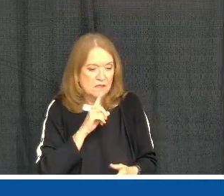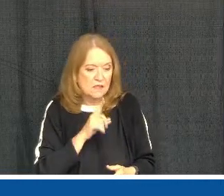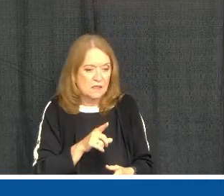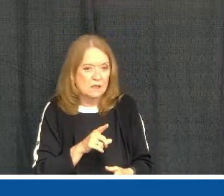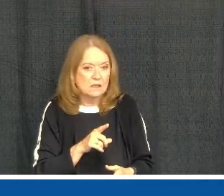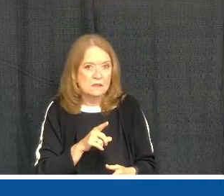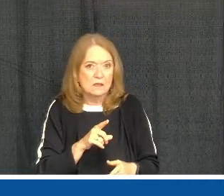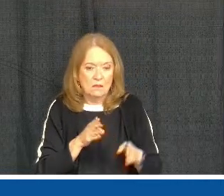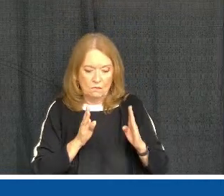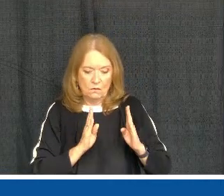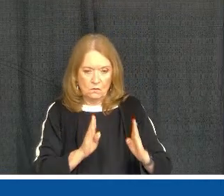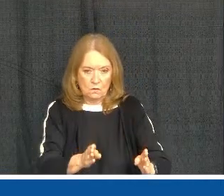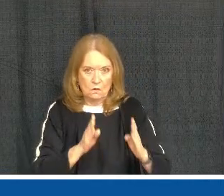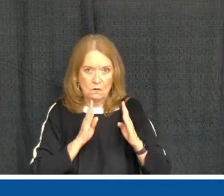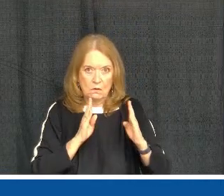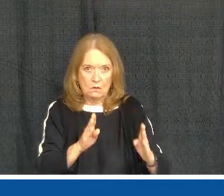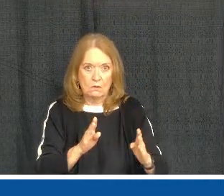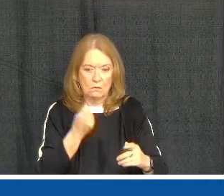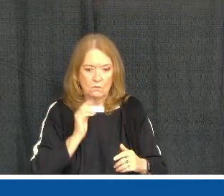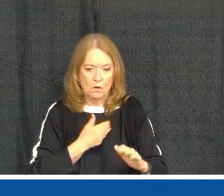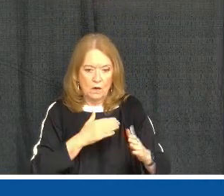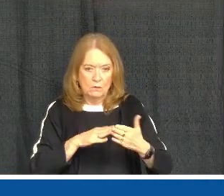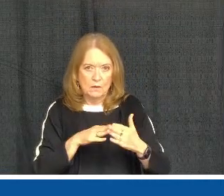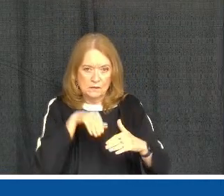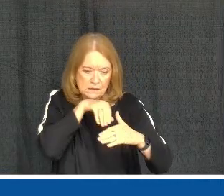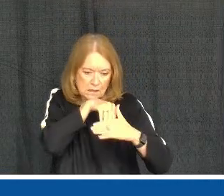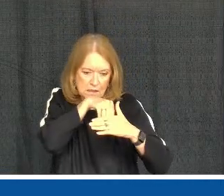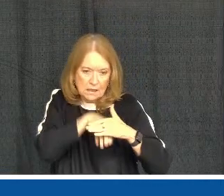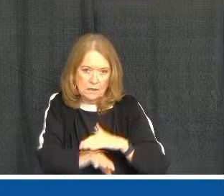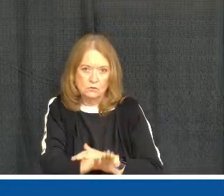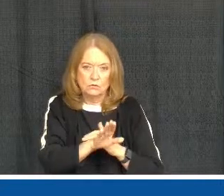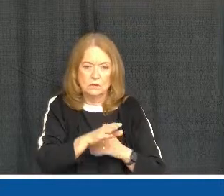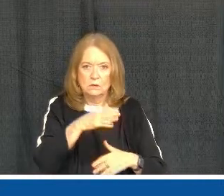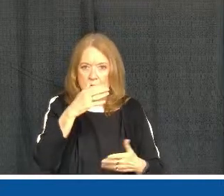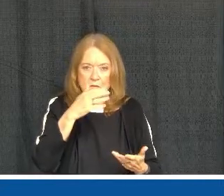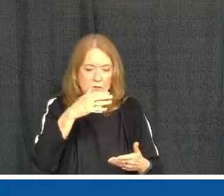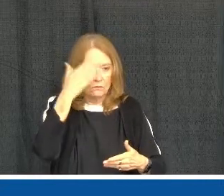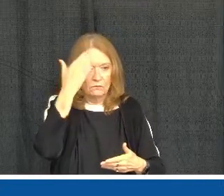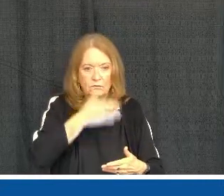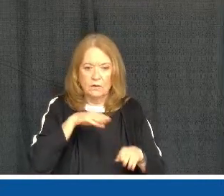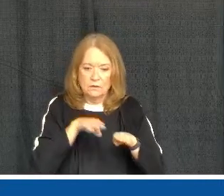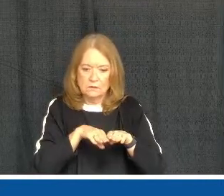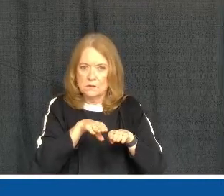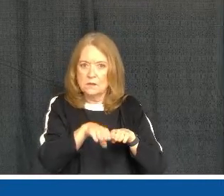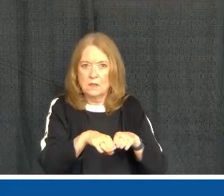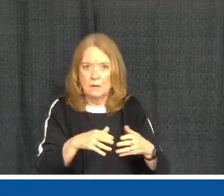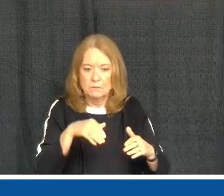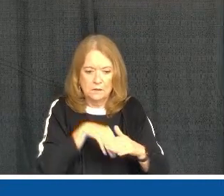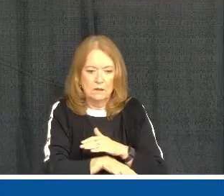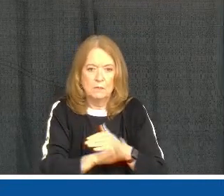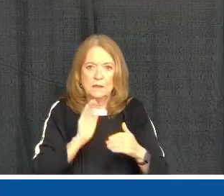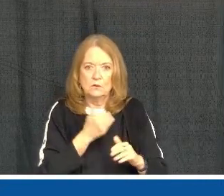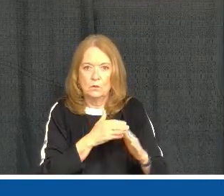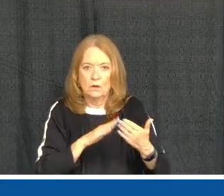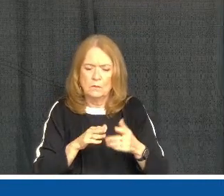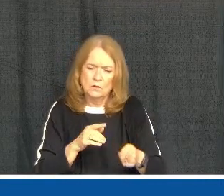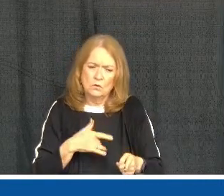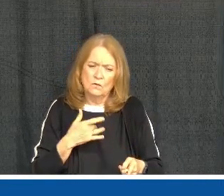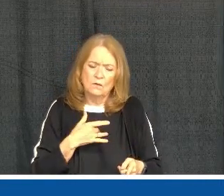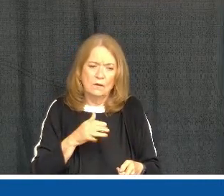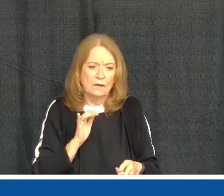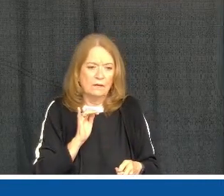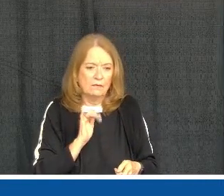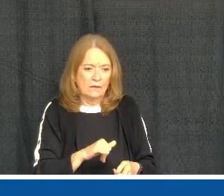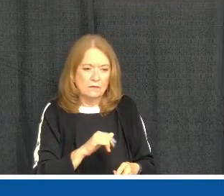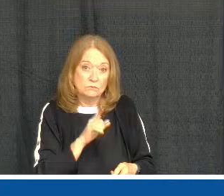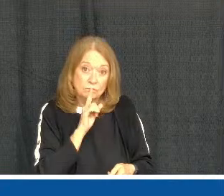the corridor to our community. This is the entrance point. It's the front step. I mean, do you feel that, I mean, that's actually